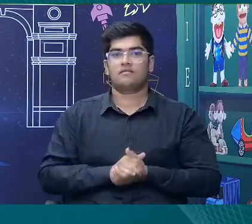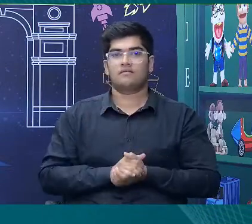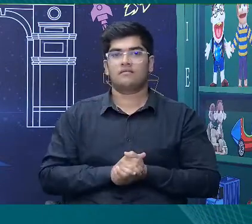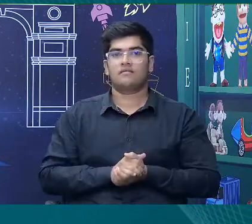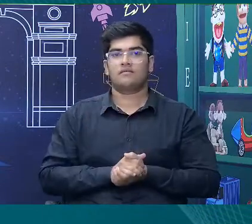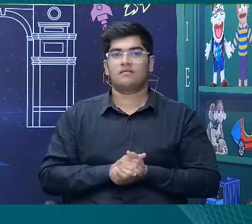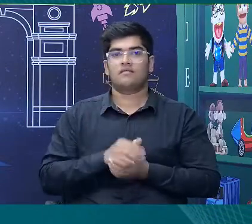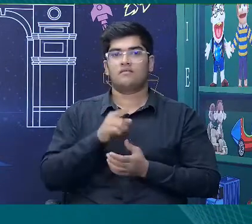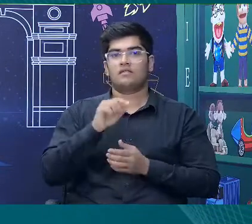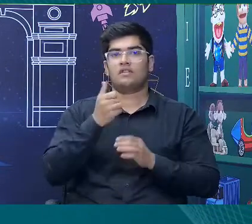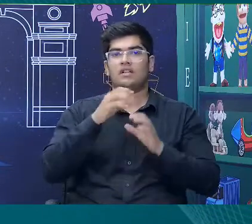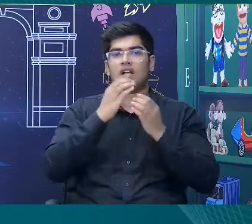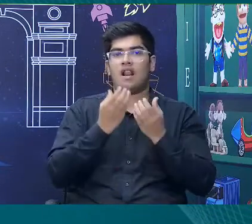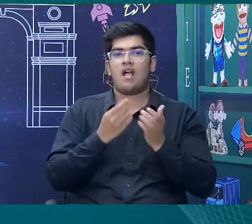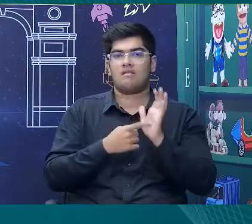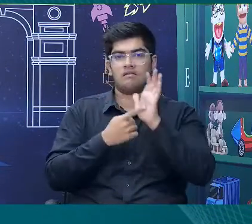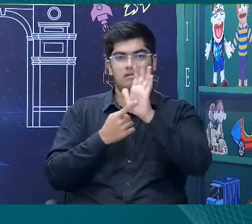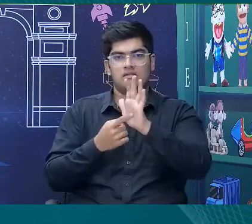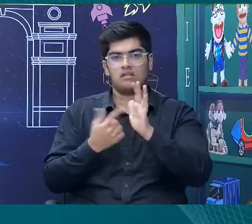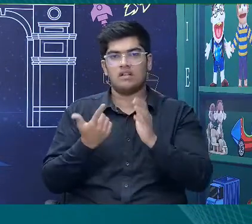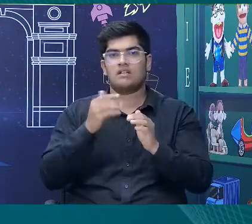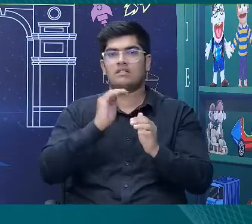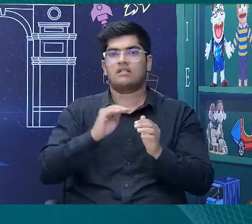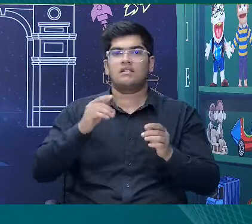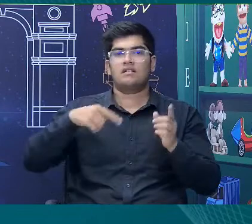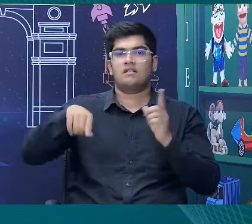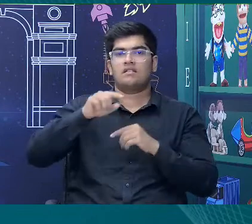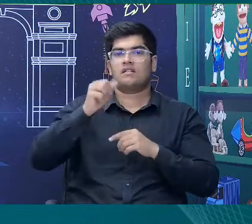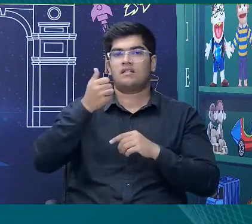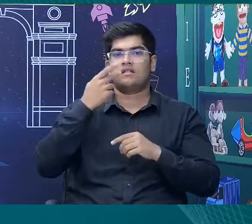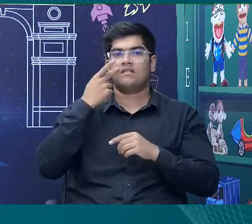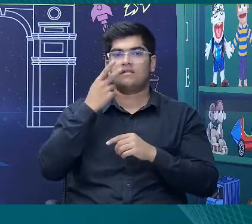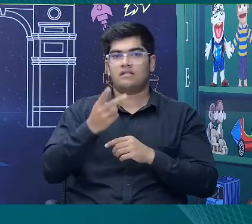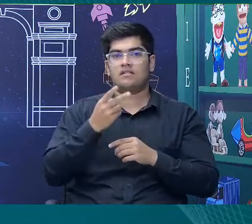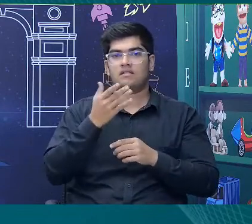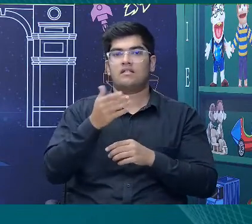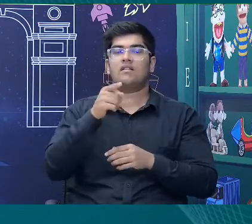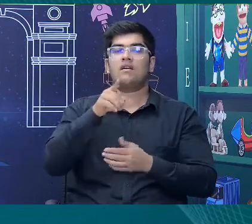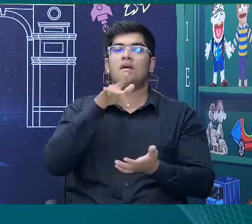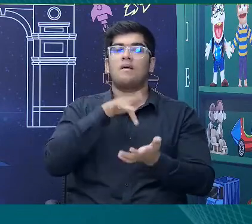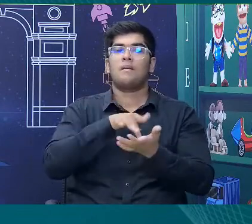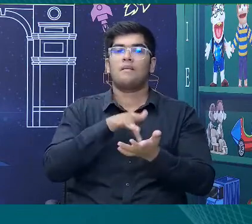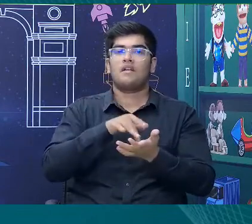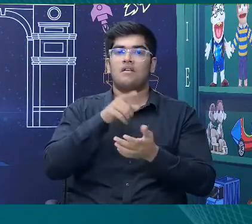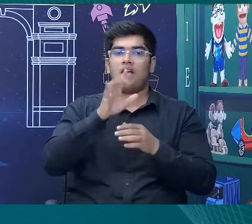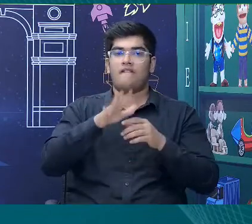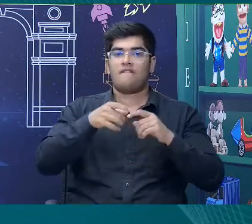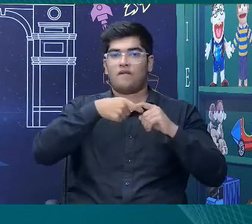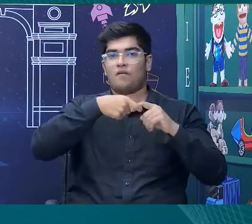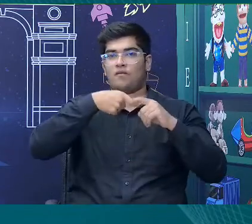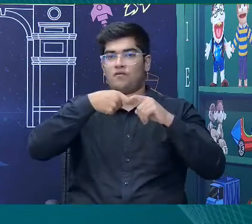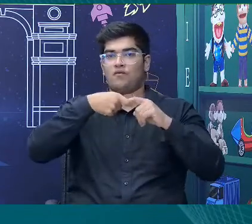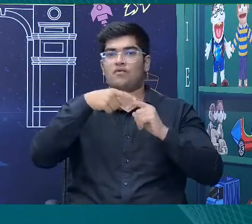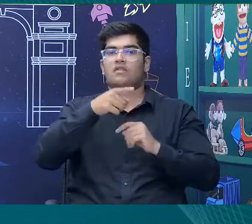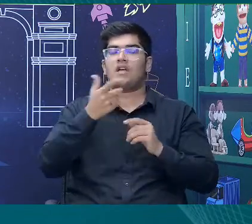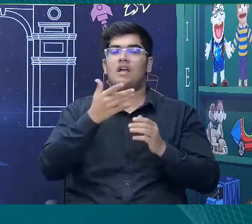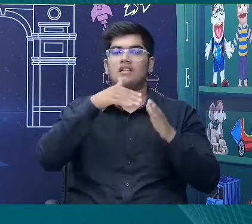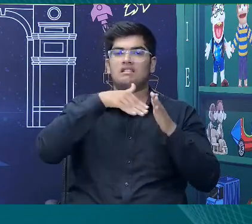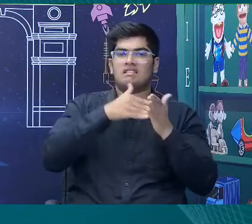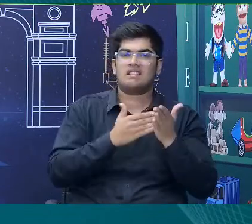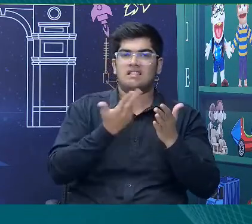and you can take it to class, and children can see that there's a little hook where you attach cheese or a piece of